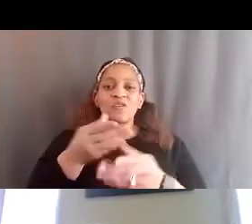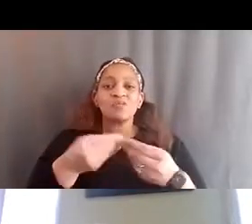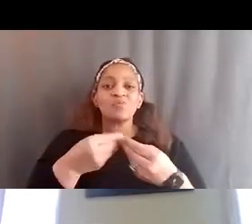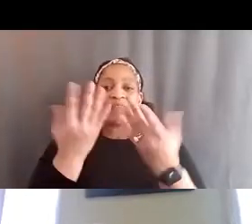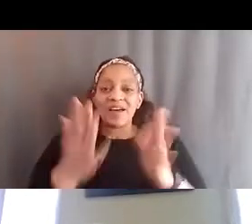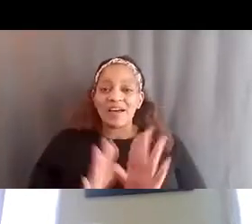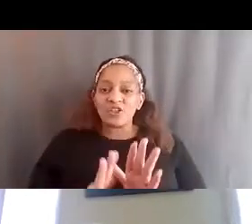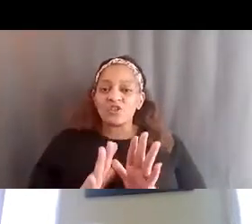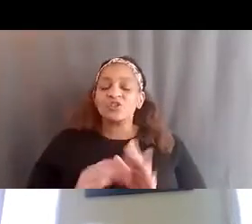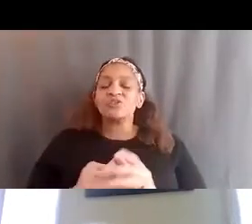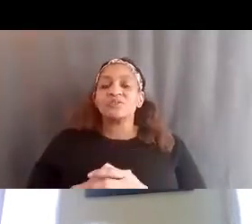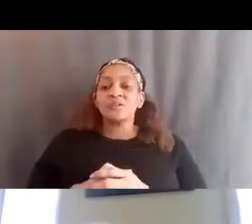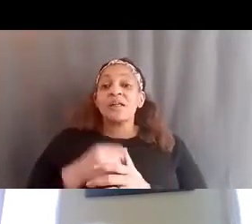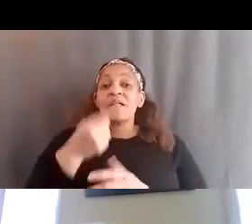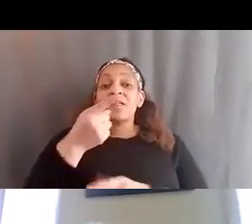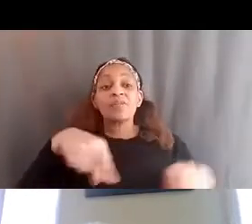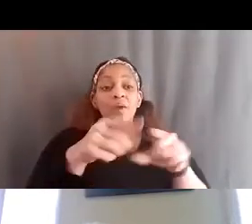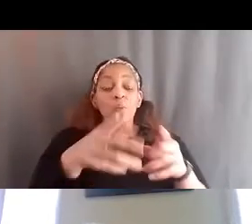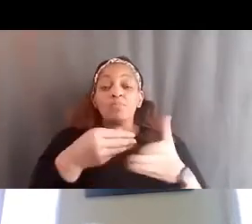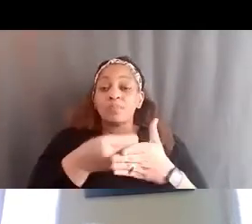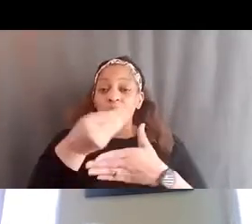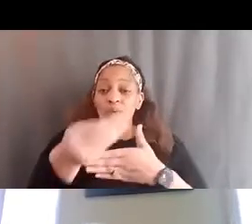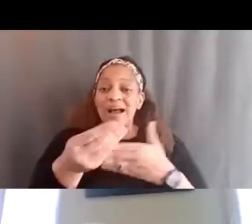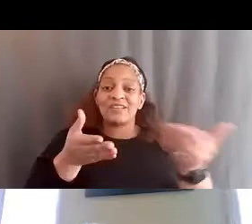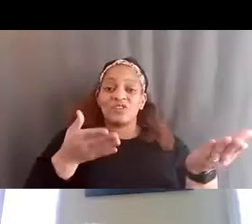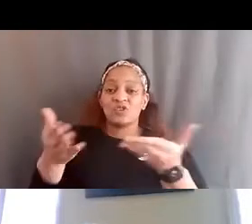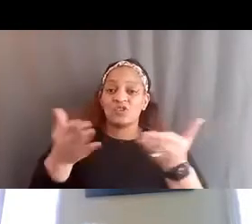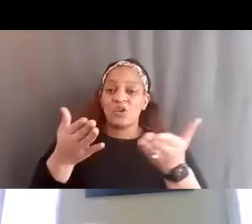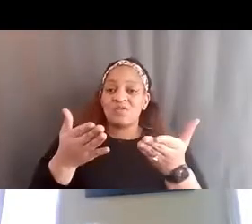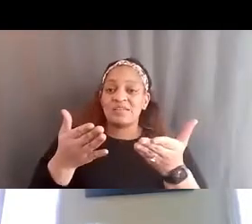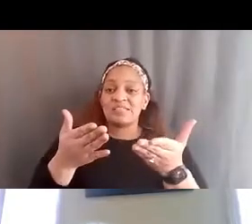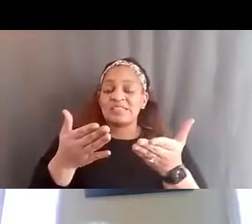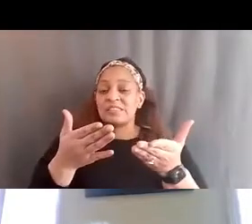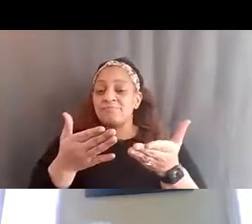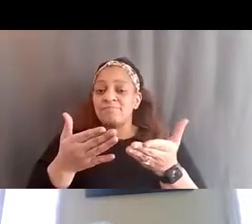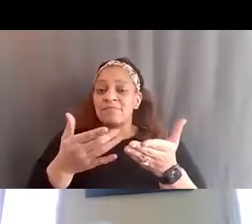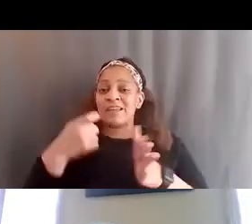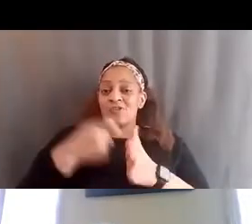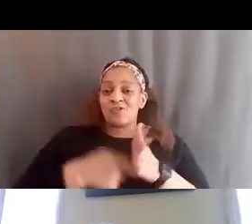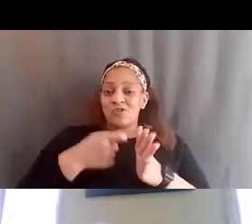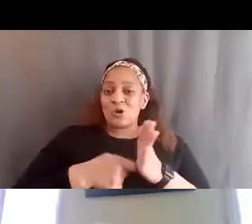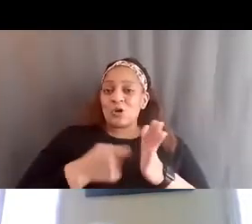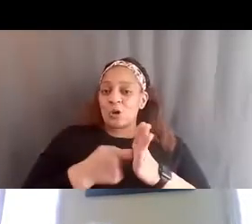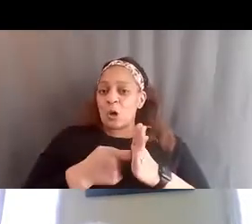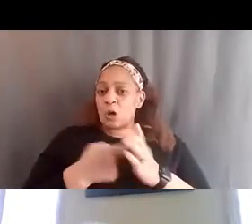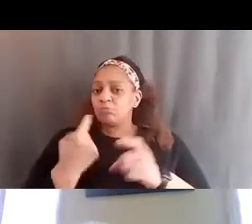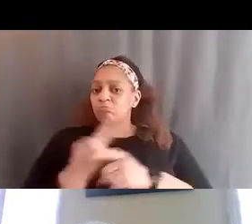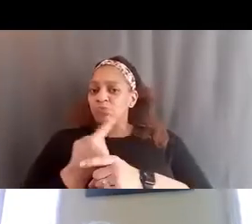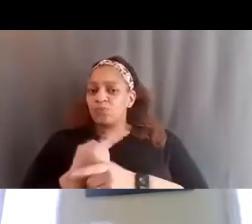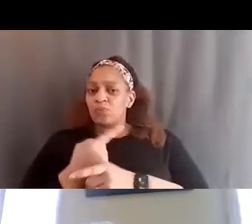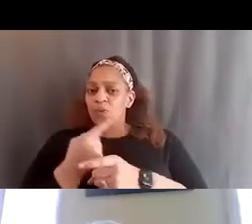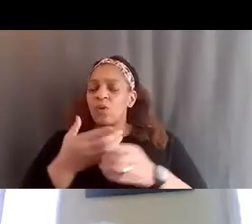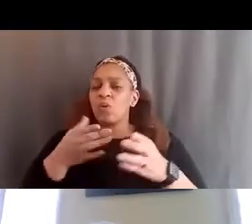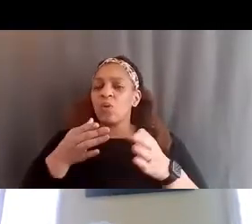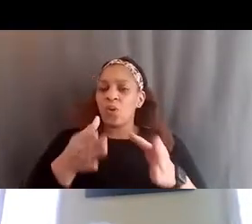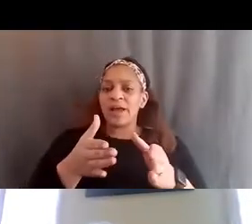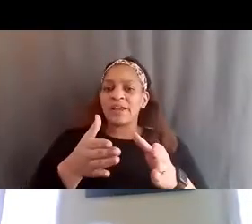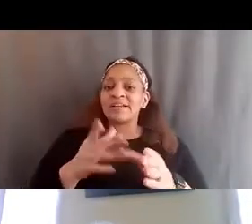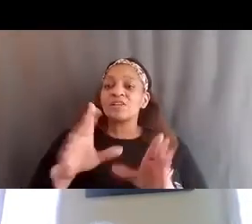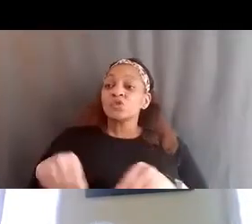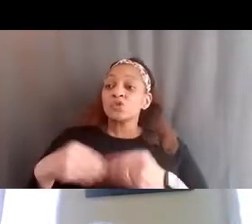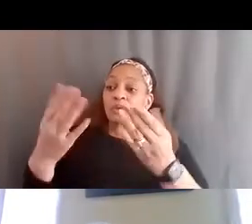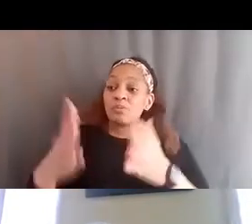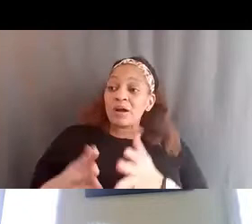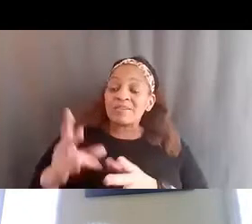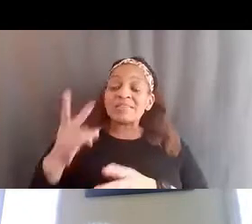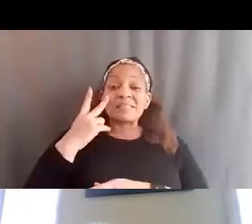able to buy services in the most efficient manner. Providers are also seeing the